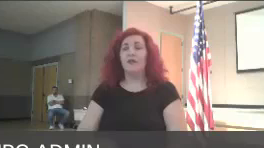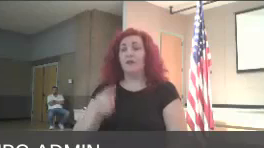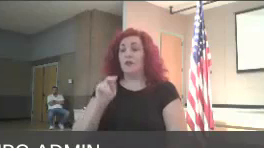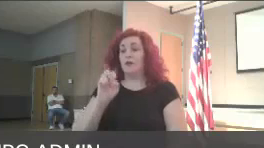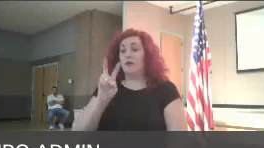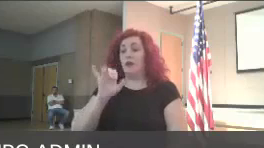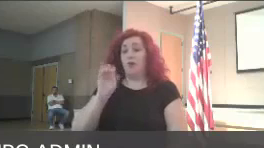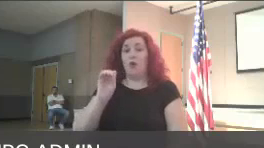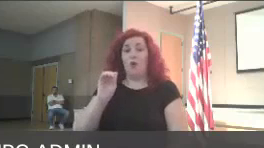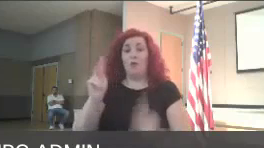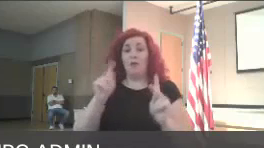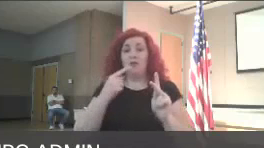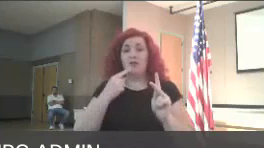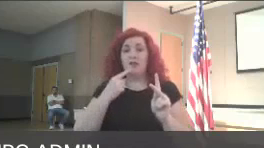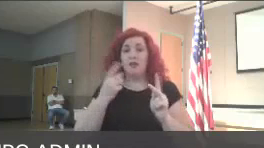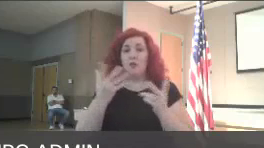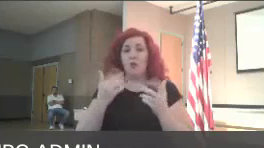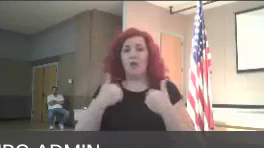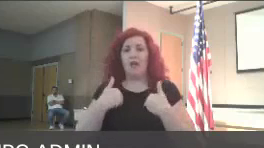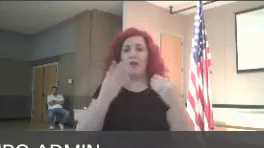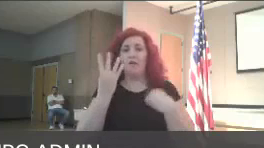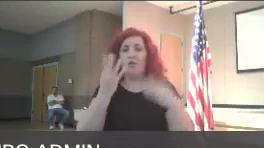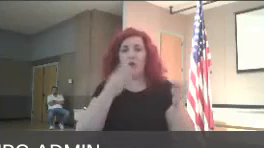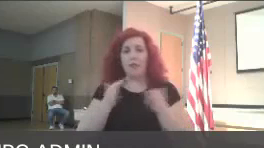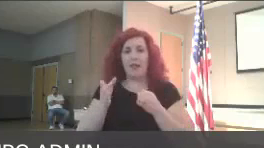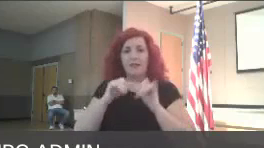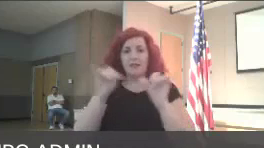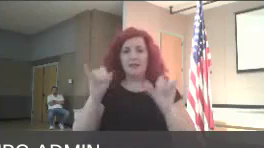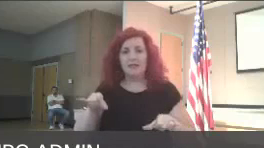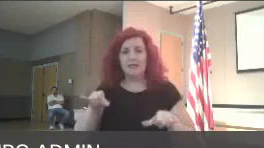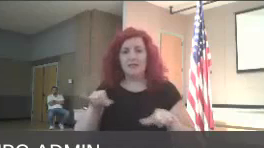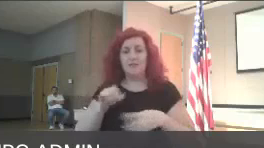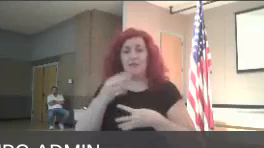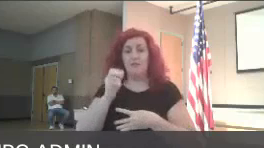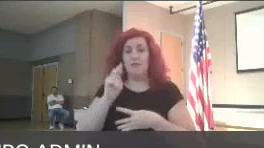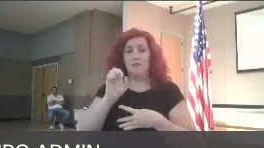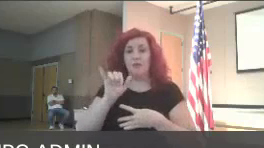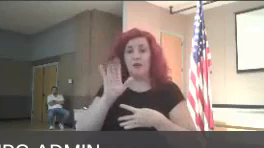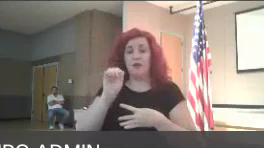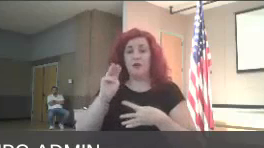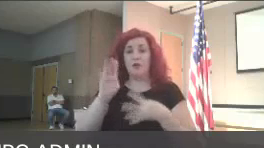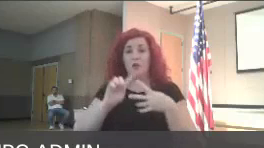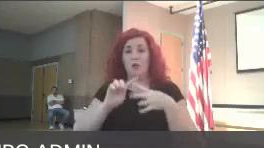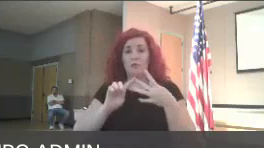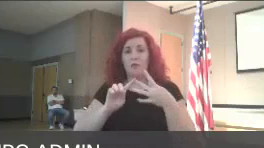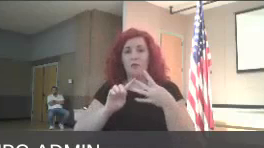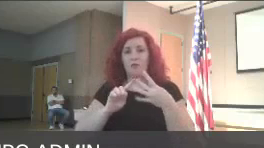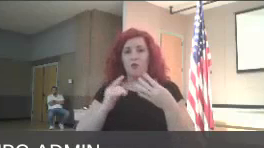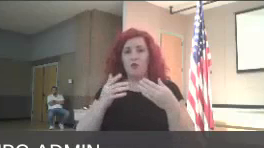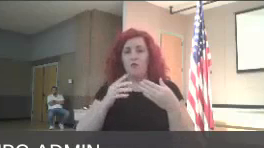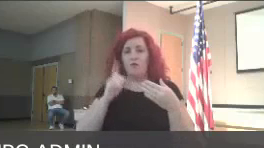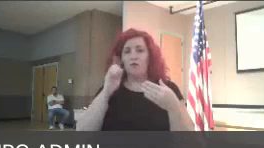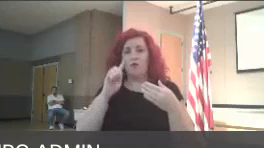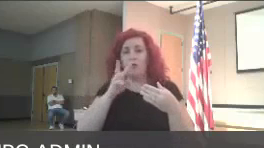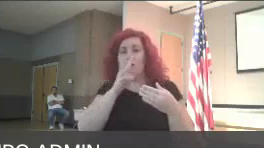is our clan. We have four clan system. I am Honeycomb Rock, born for Red Streak, running into the water, and